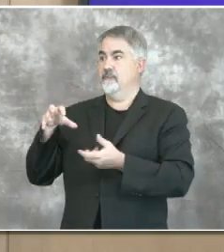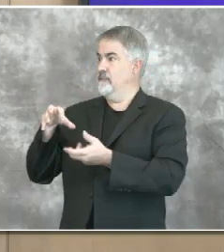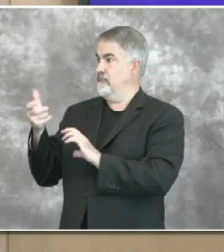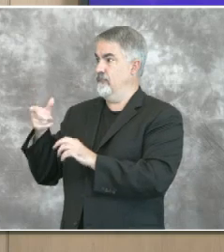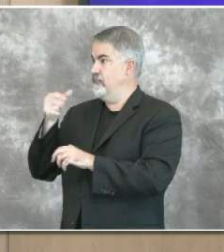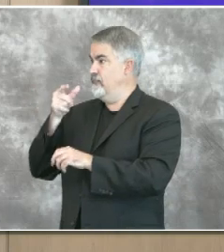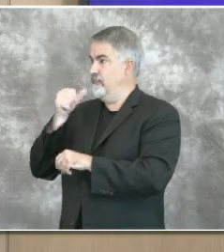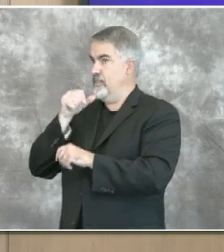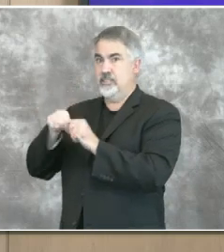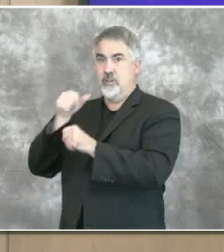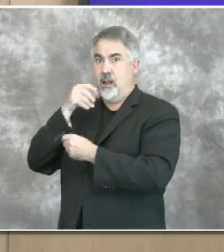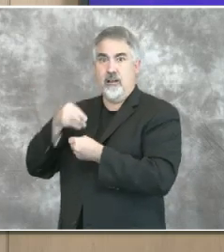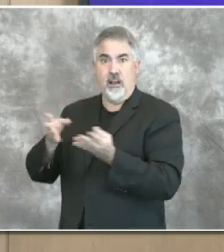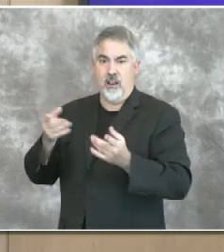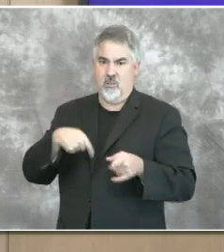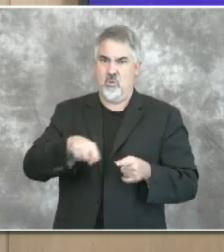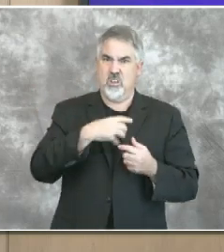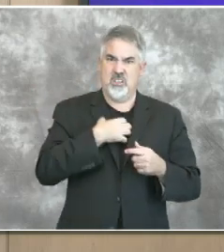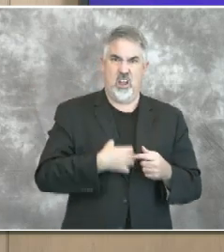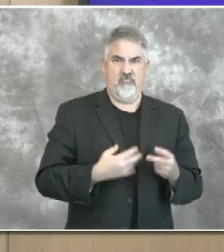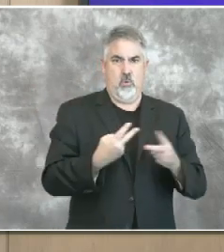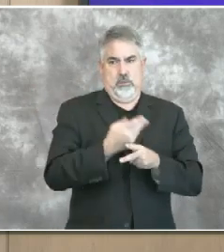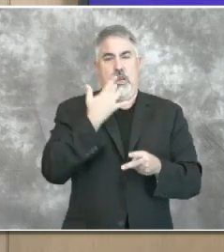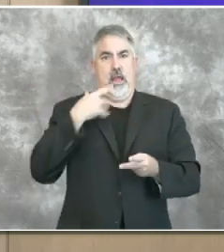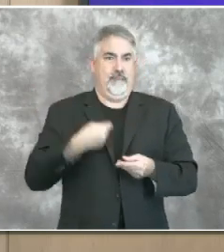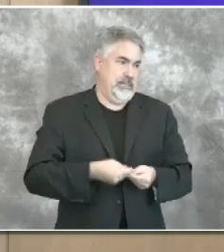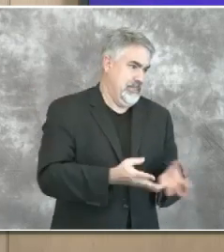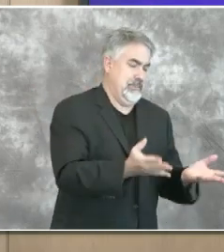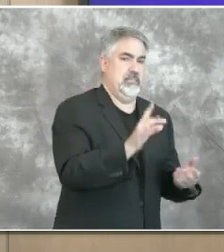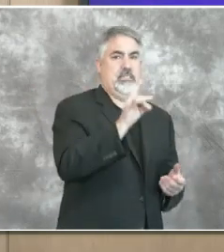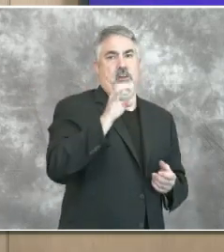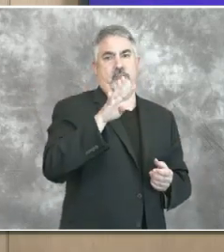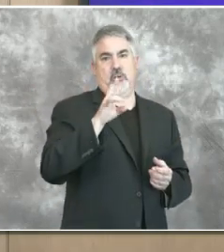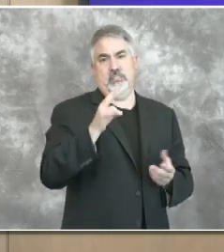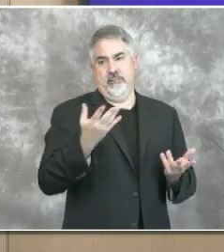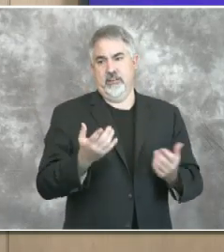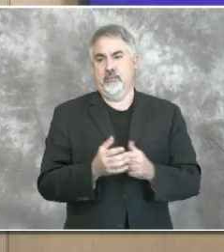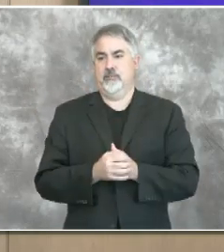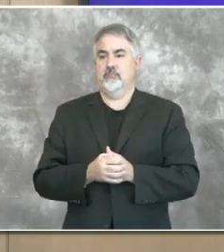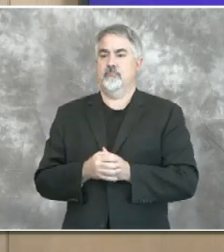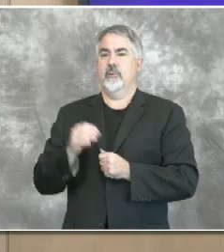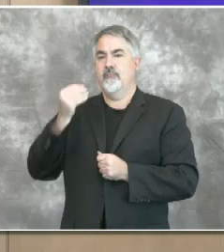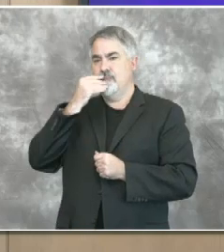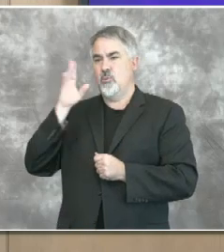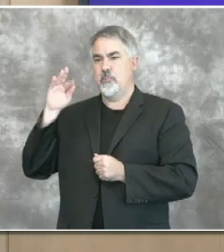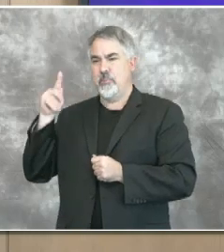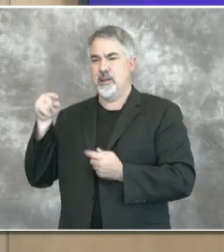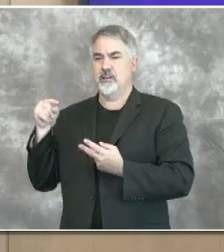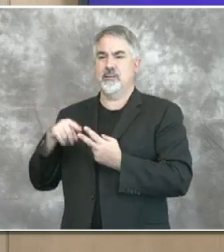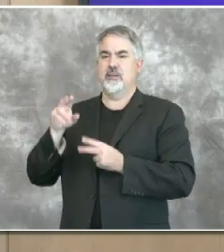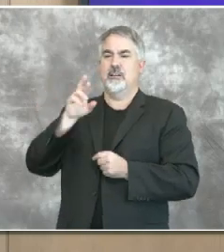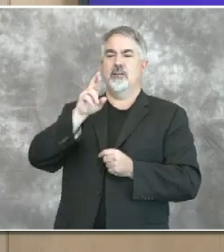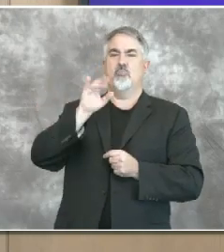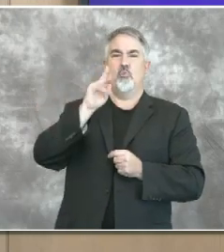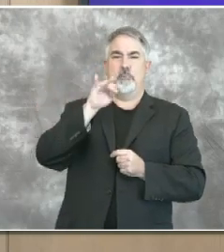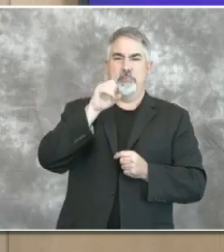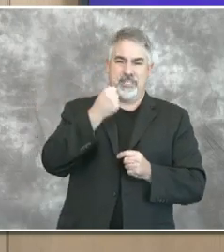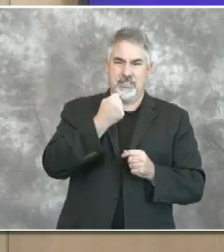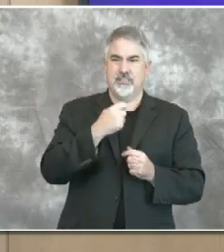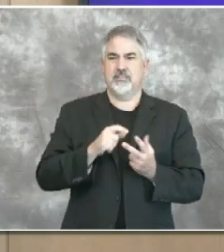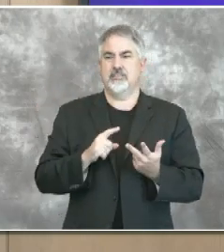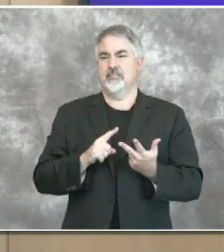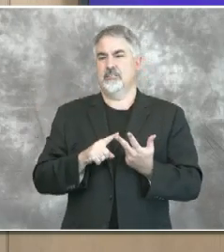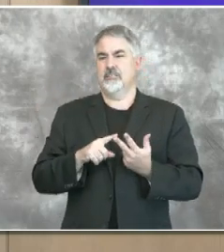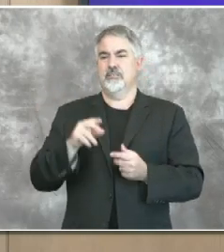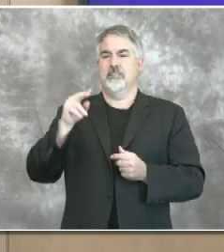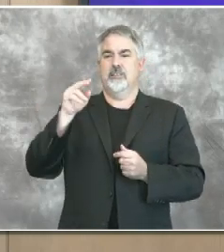Food Bank, Team Rubicon, UMCOR, and 211 San Diego for partnering on this project. A